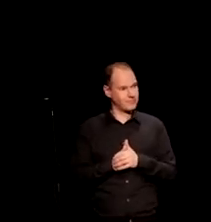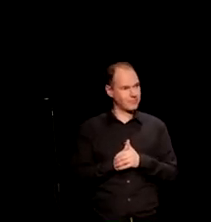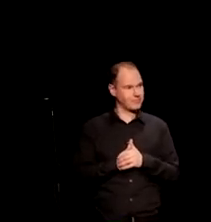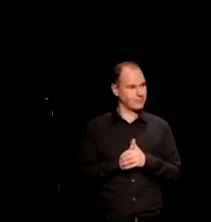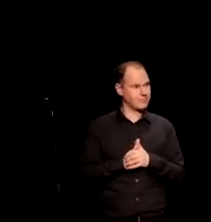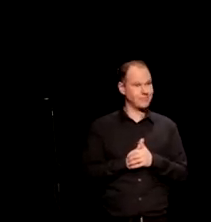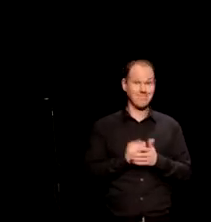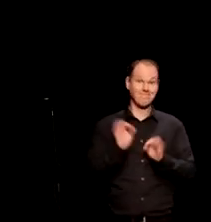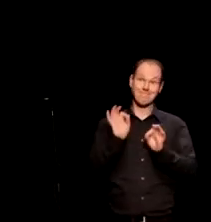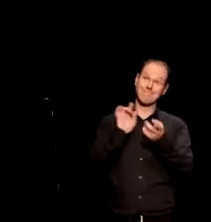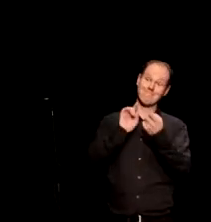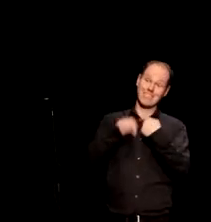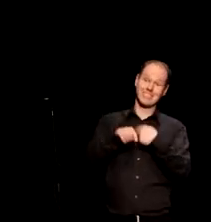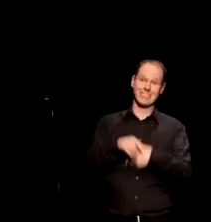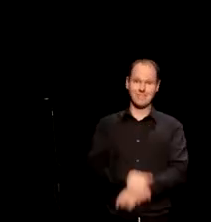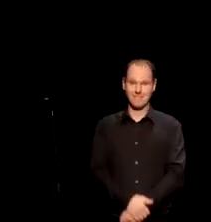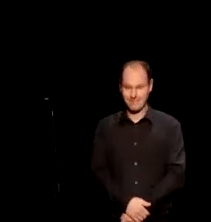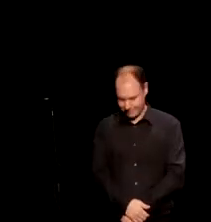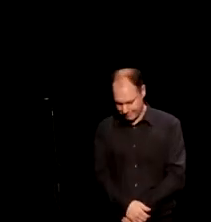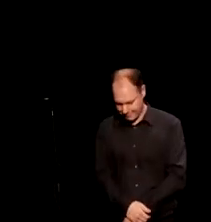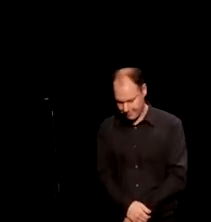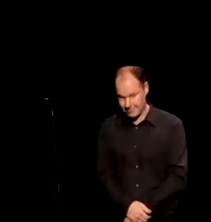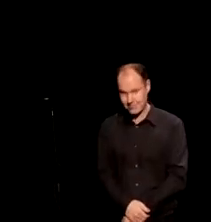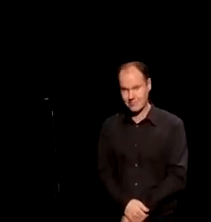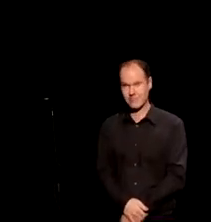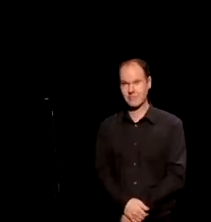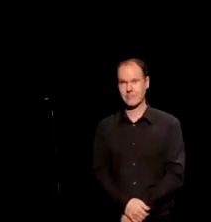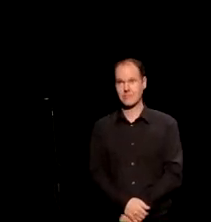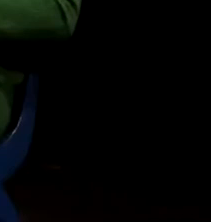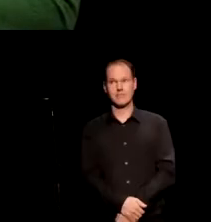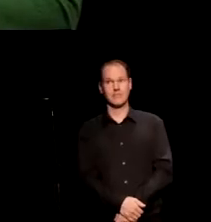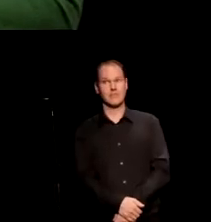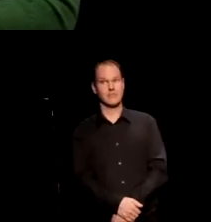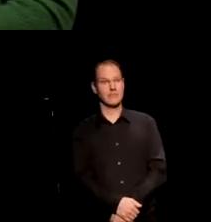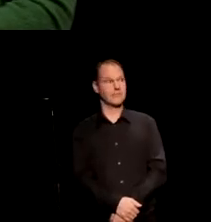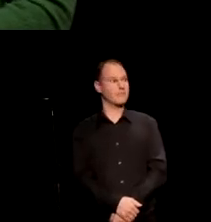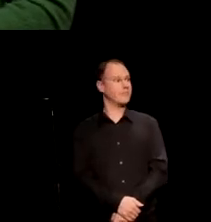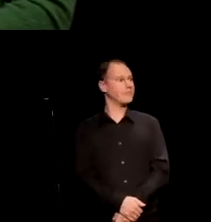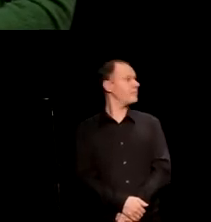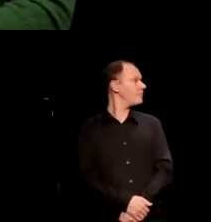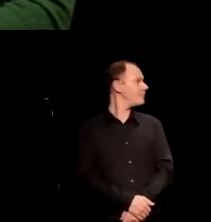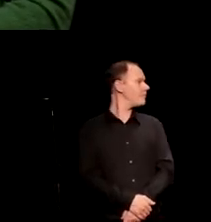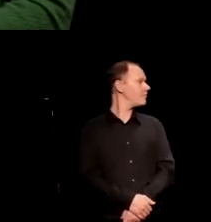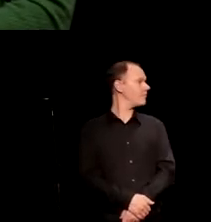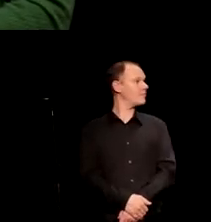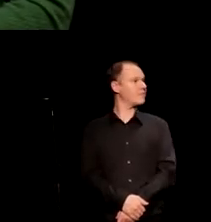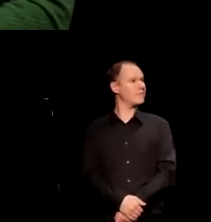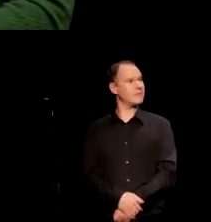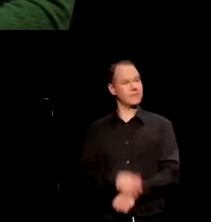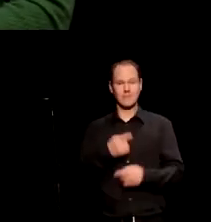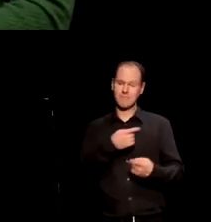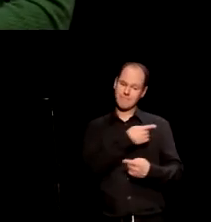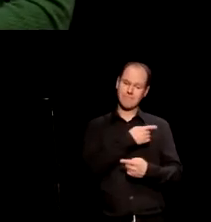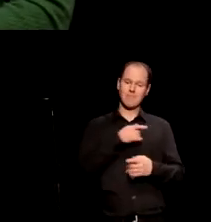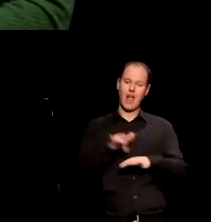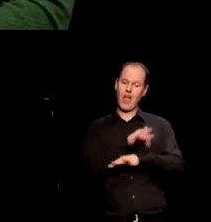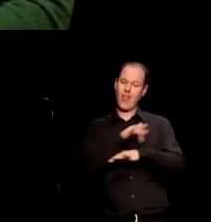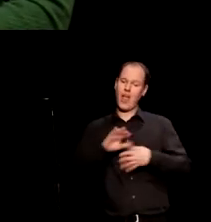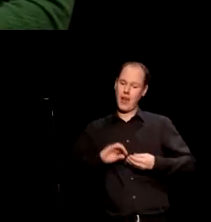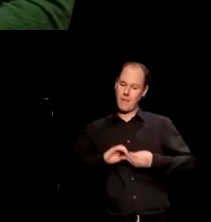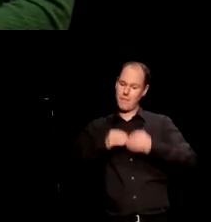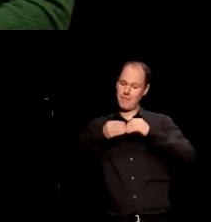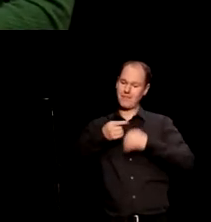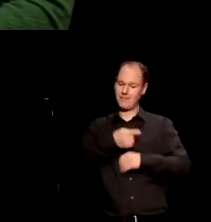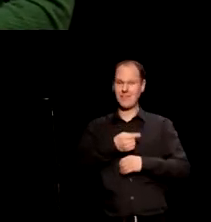I don't have the answer. It's a great question. I think it's always a bit like a creative. It's